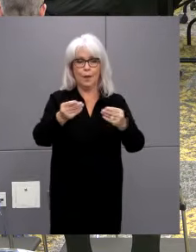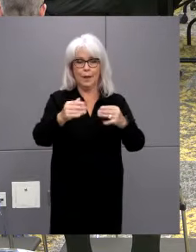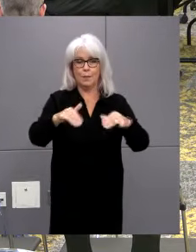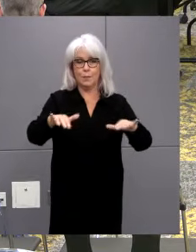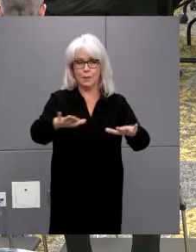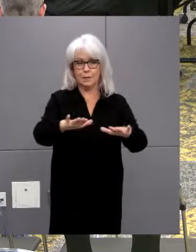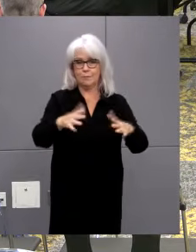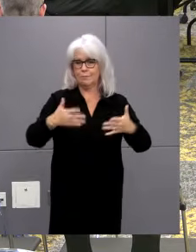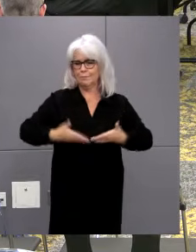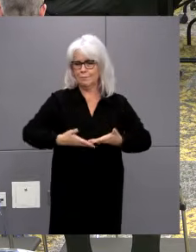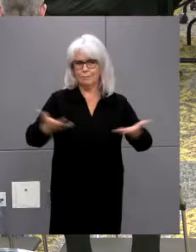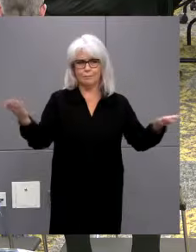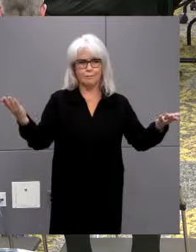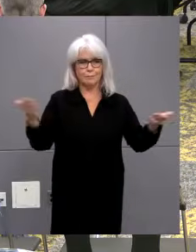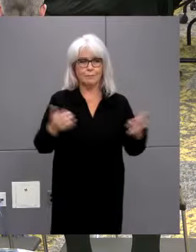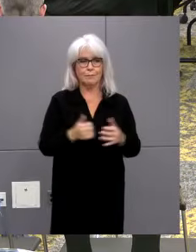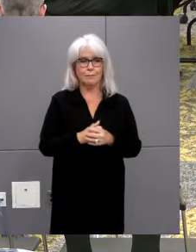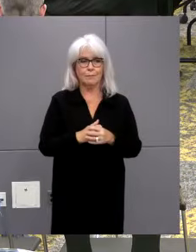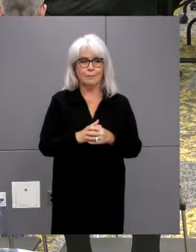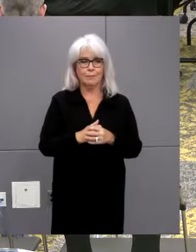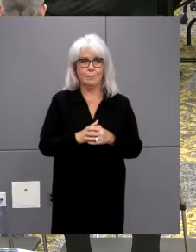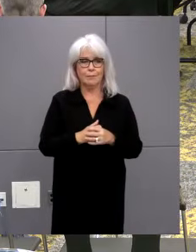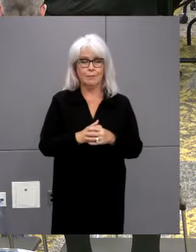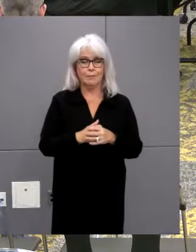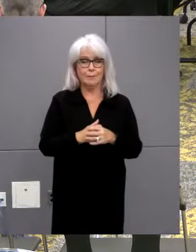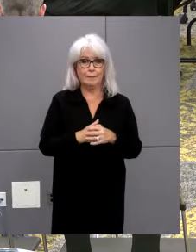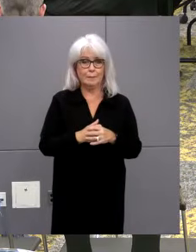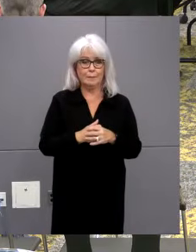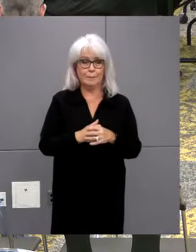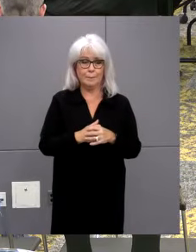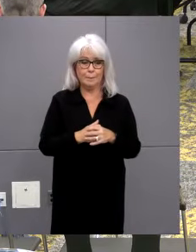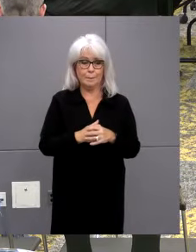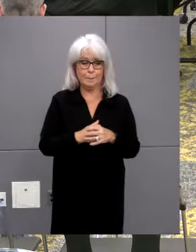than welcome. I have to have that